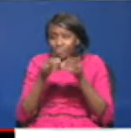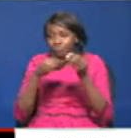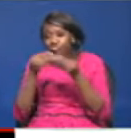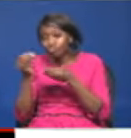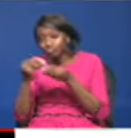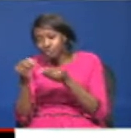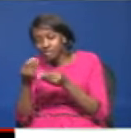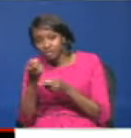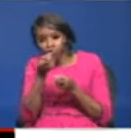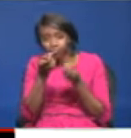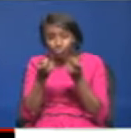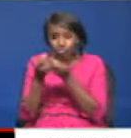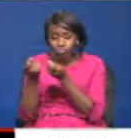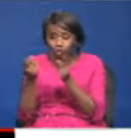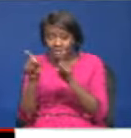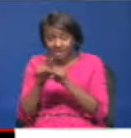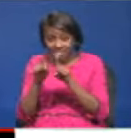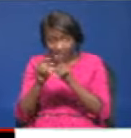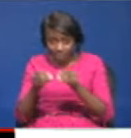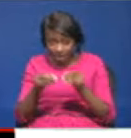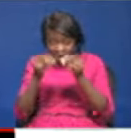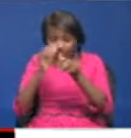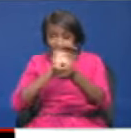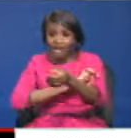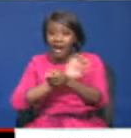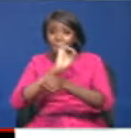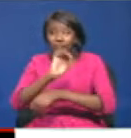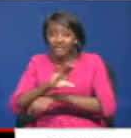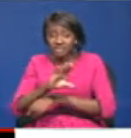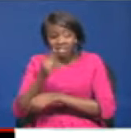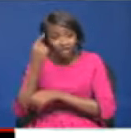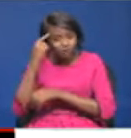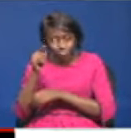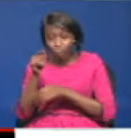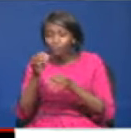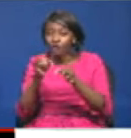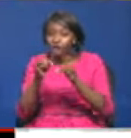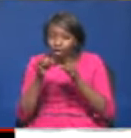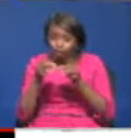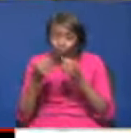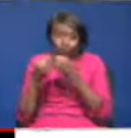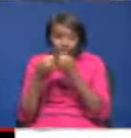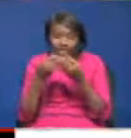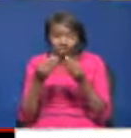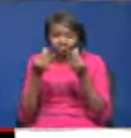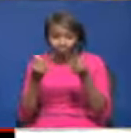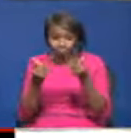the capacity to overcome their financial challenges.